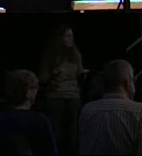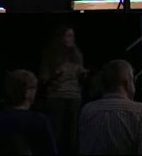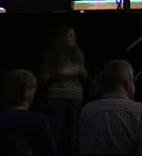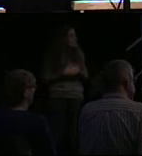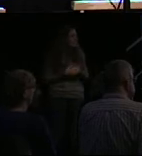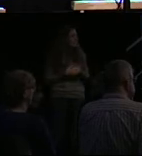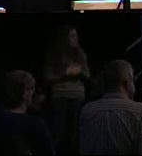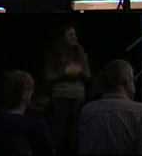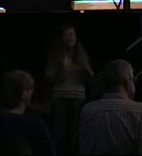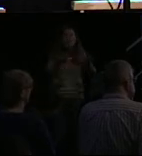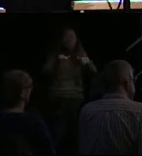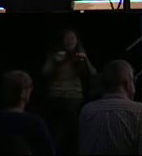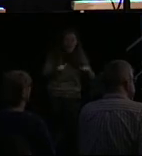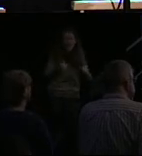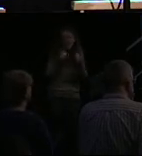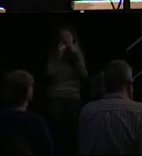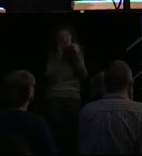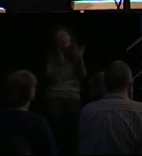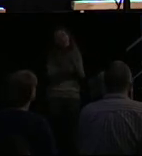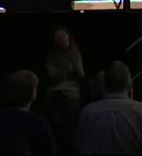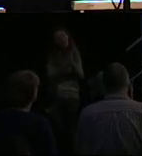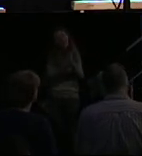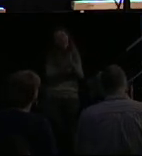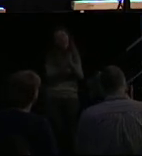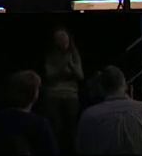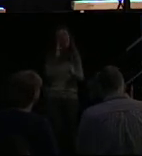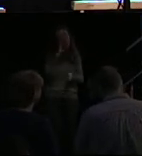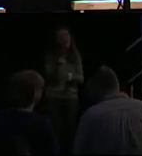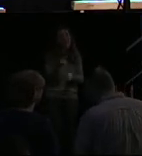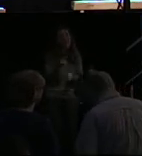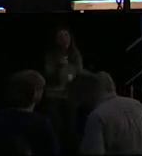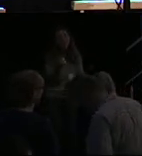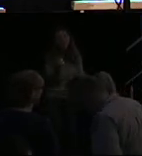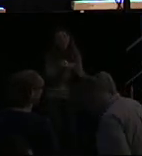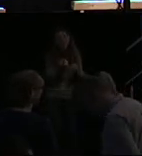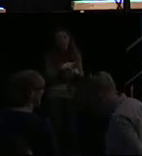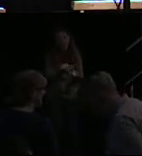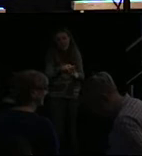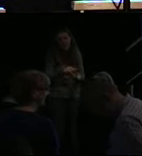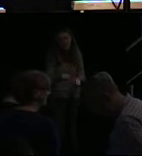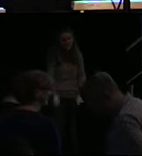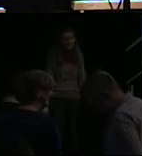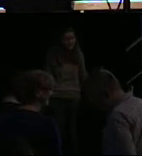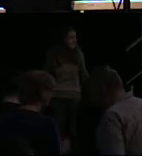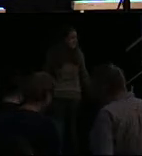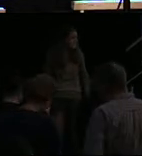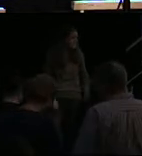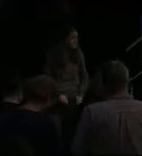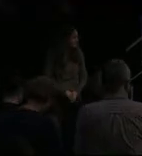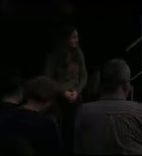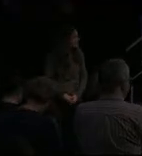but be blessed. Have a wonderful Sunday, and we will see you at something in the week. Have a great week.